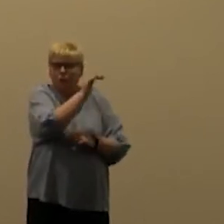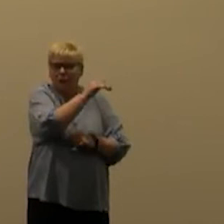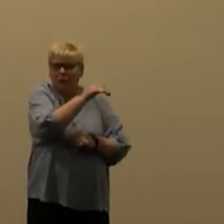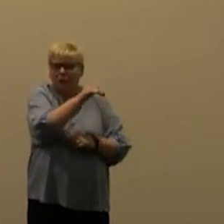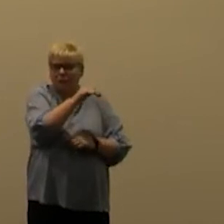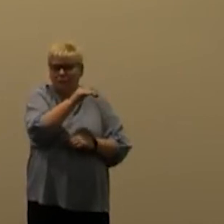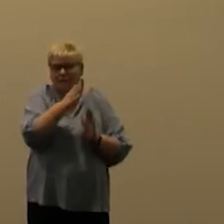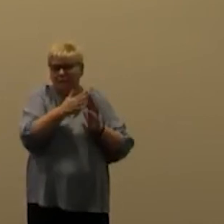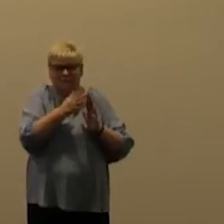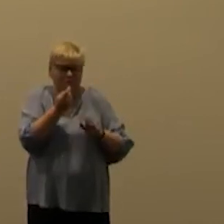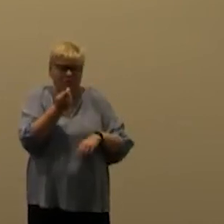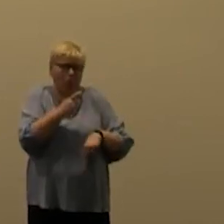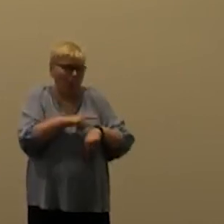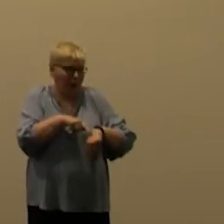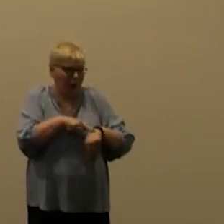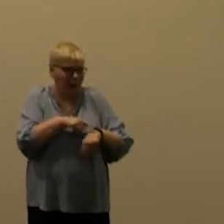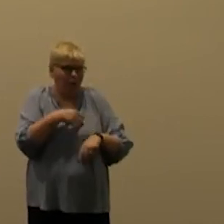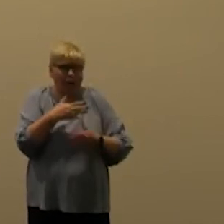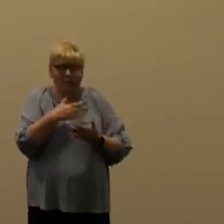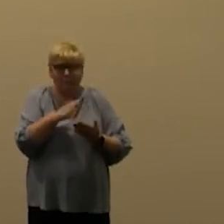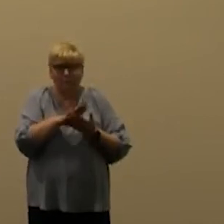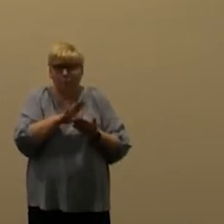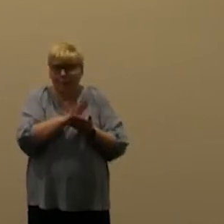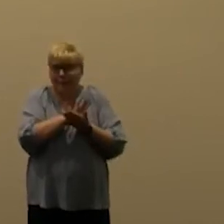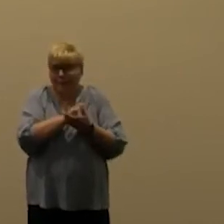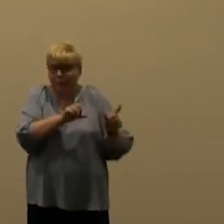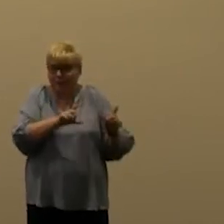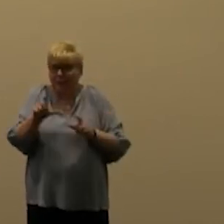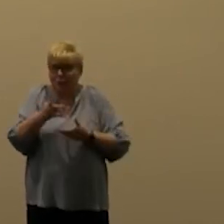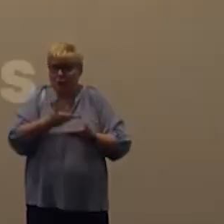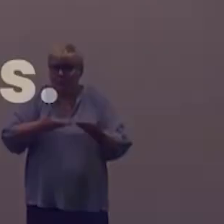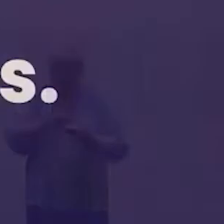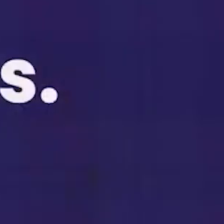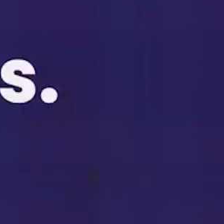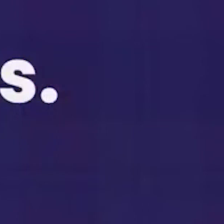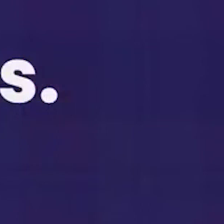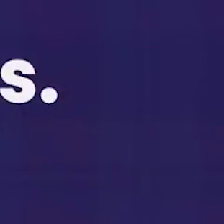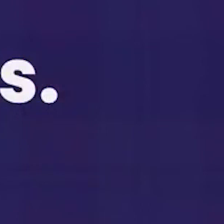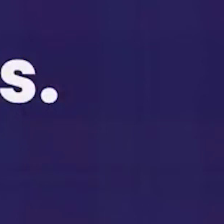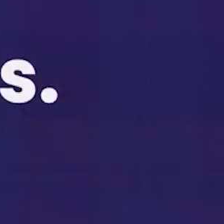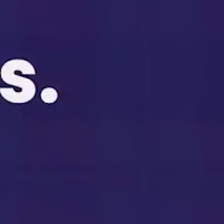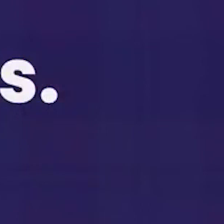a while. We'd love to continue this conversation. So thank you. Thank you very much.